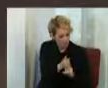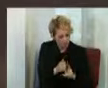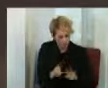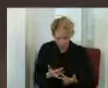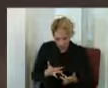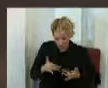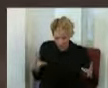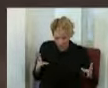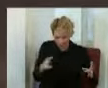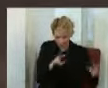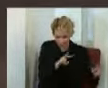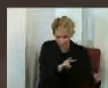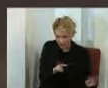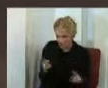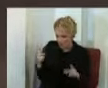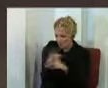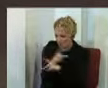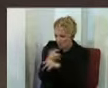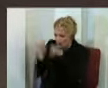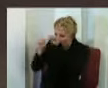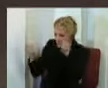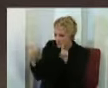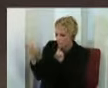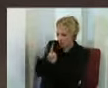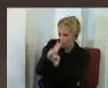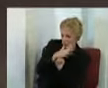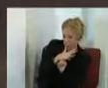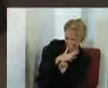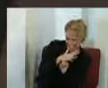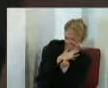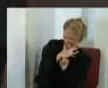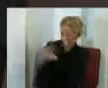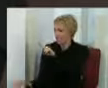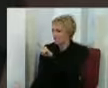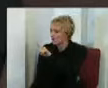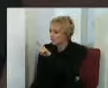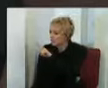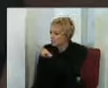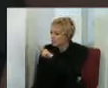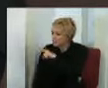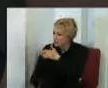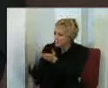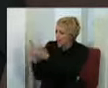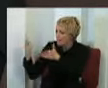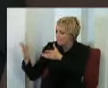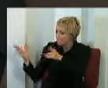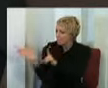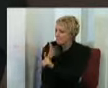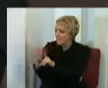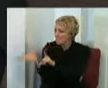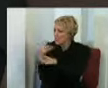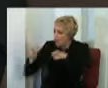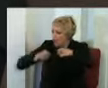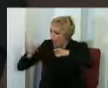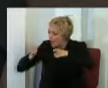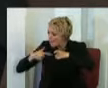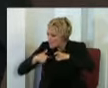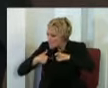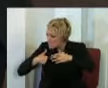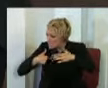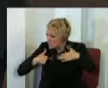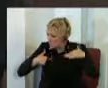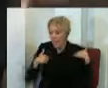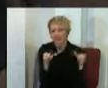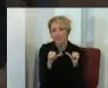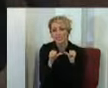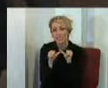the systems of oppression that continue to manipulate human beings and continue